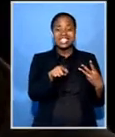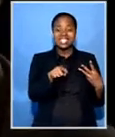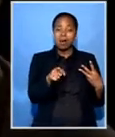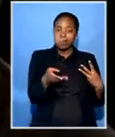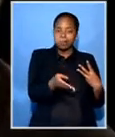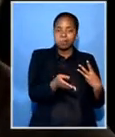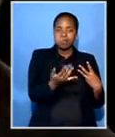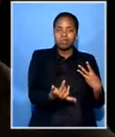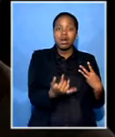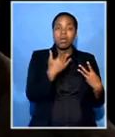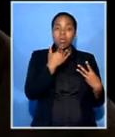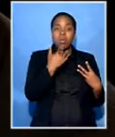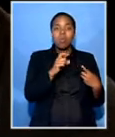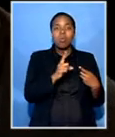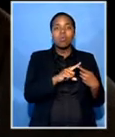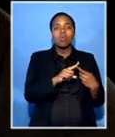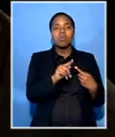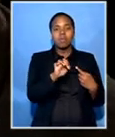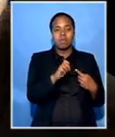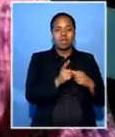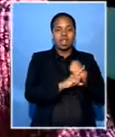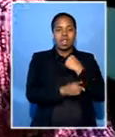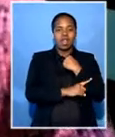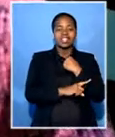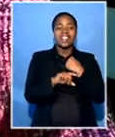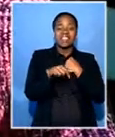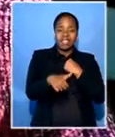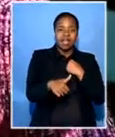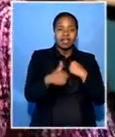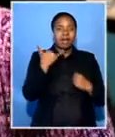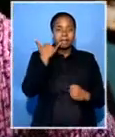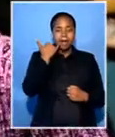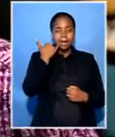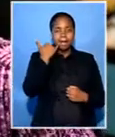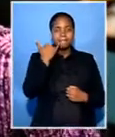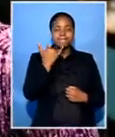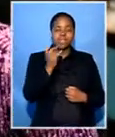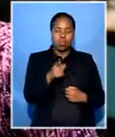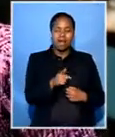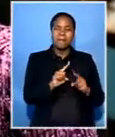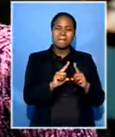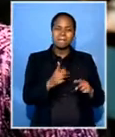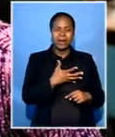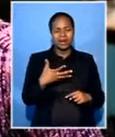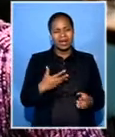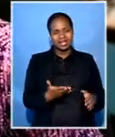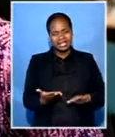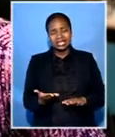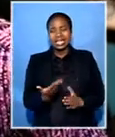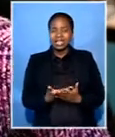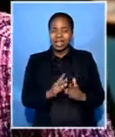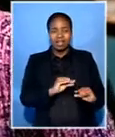hearing. Manuel will be the last to testify before former President Thabo Mbeki, but due to the passing of his mother, the former